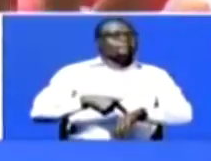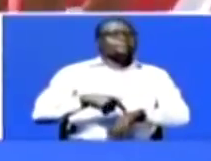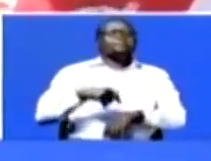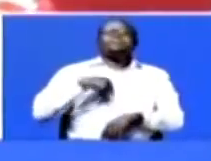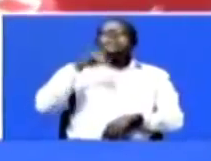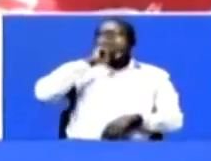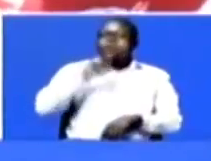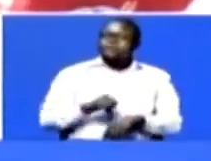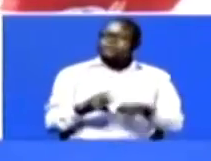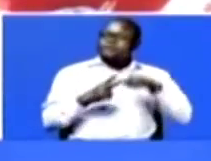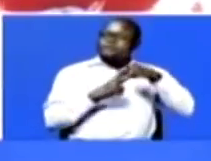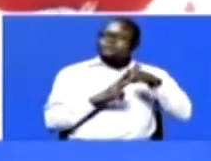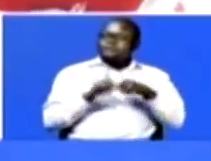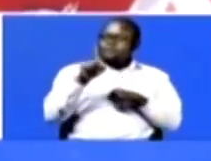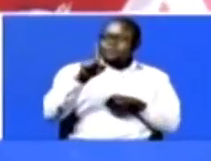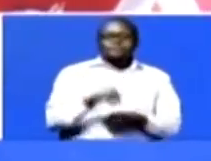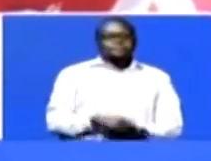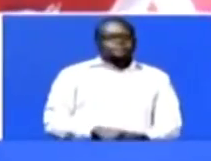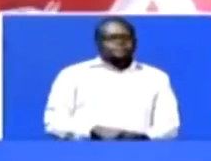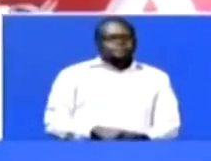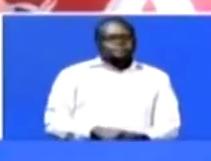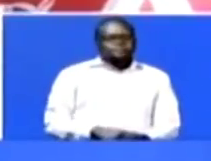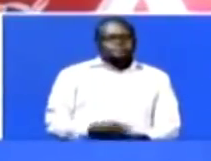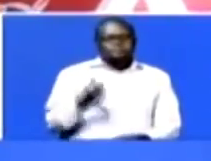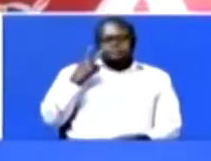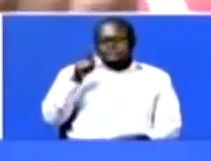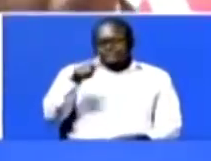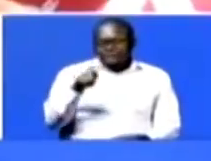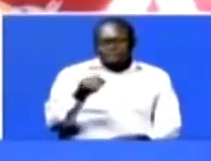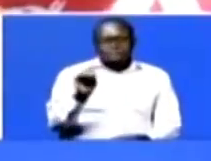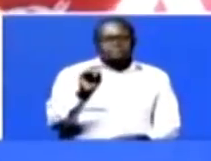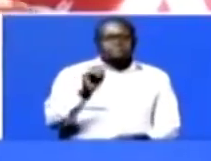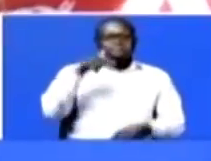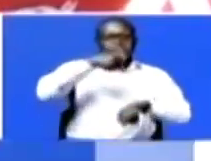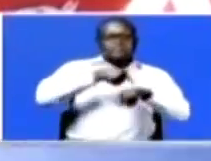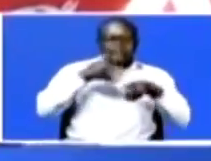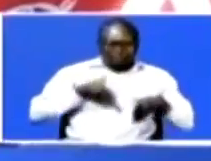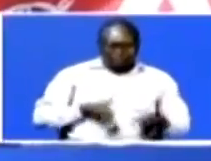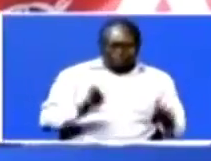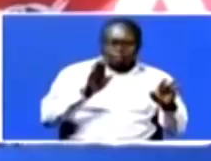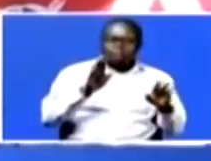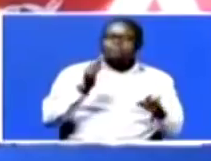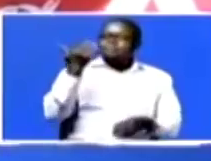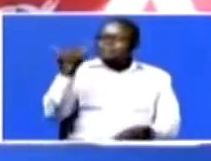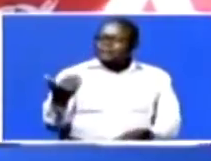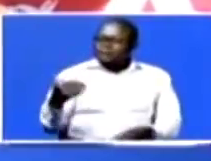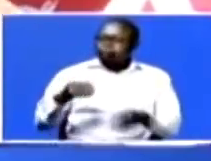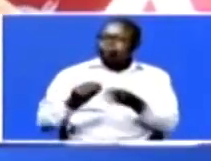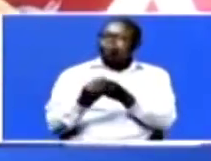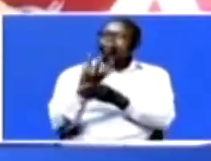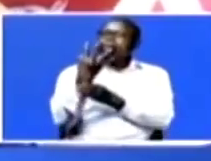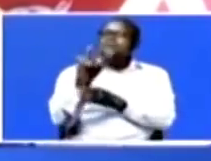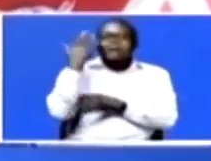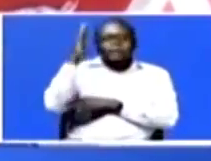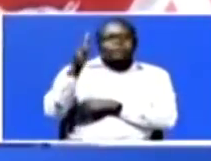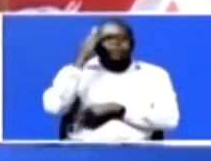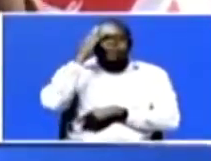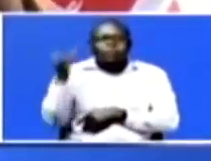mwaka 71, na sichawahi kusikia, tangu nizaliwa nikiwa mtoto.